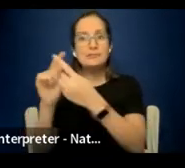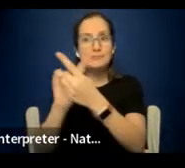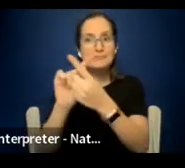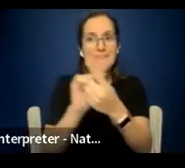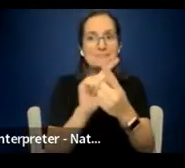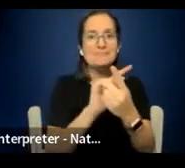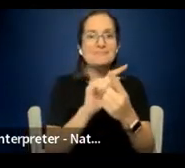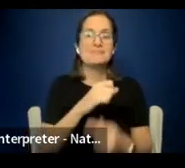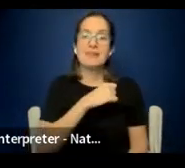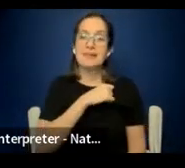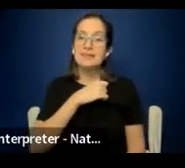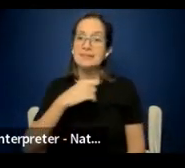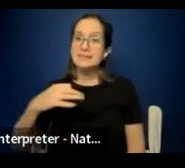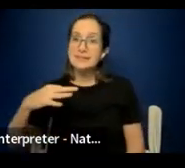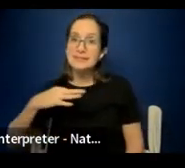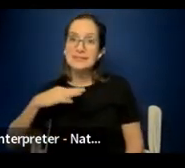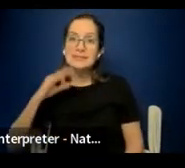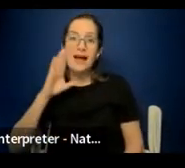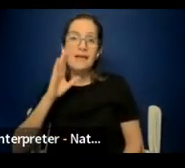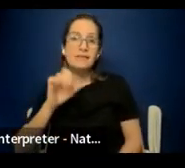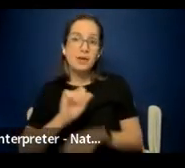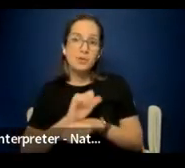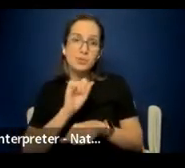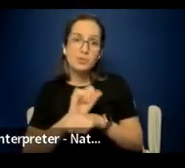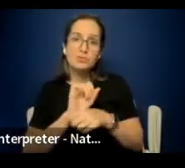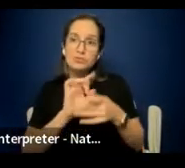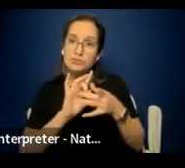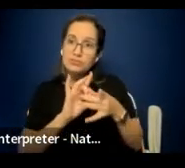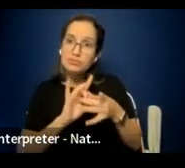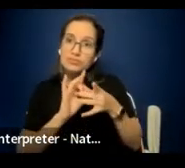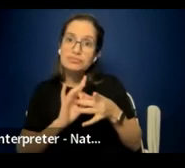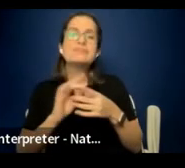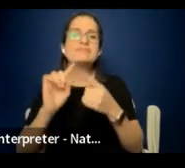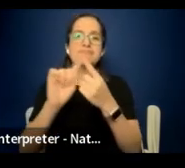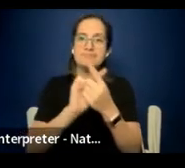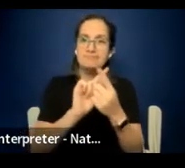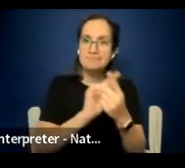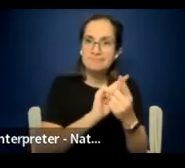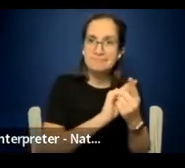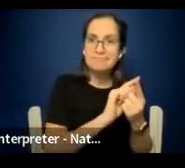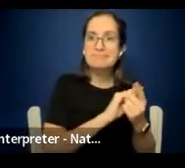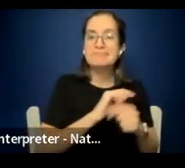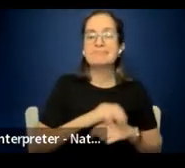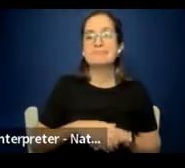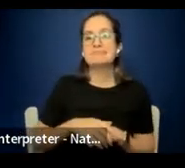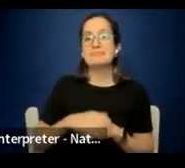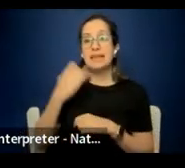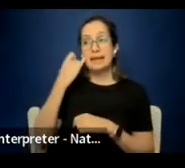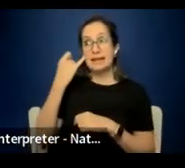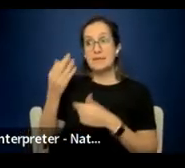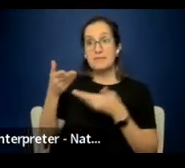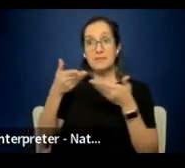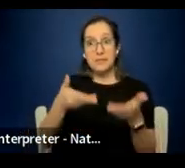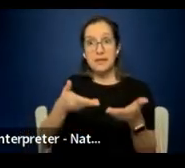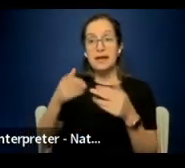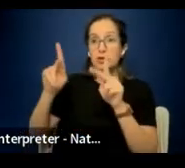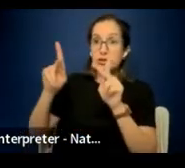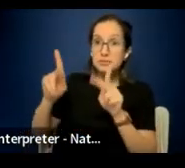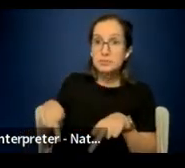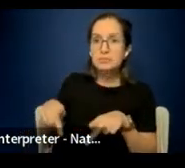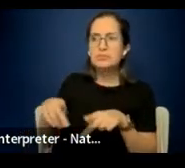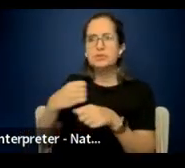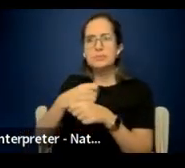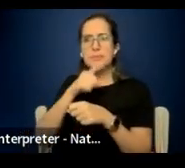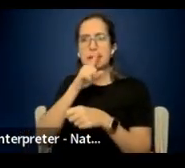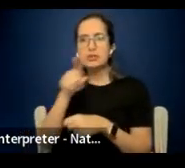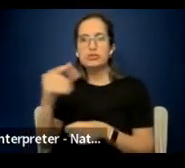with. If they're volunteers that are there in person, giving them a mini tour, making sure that they know where to go for different things, making